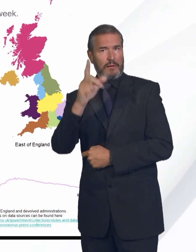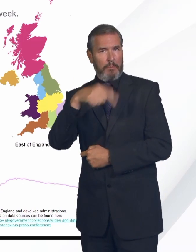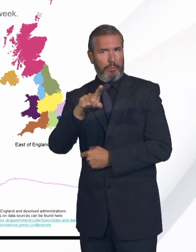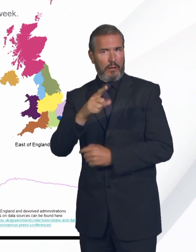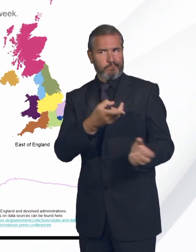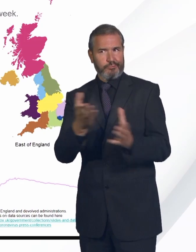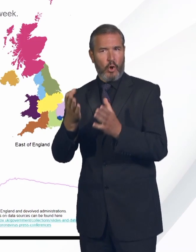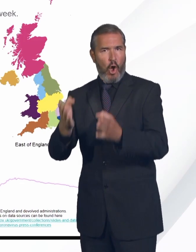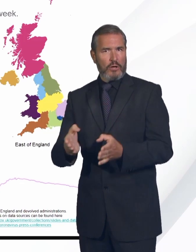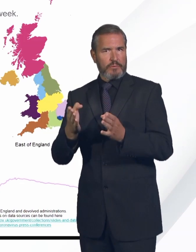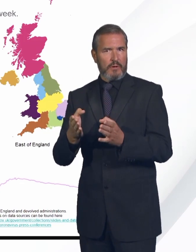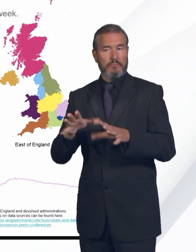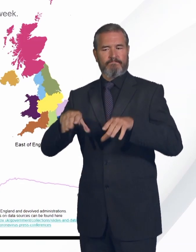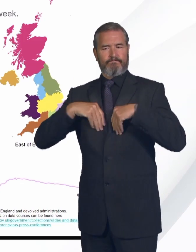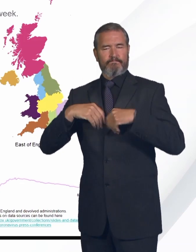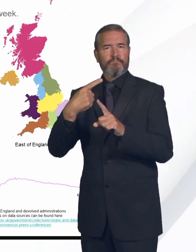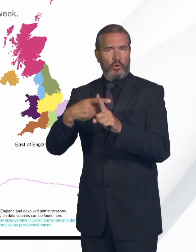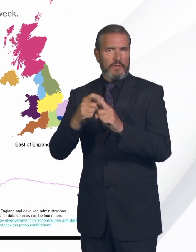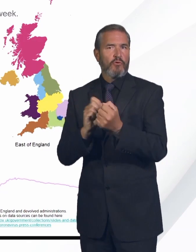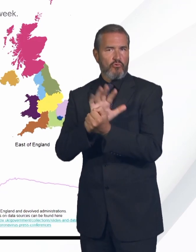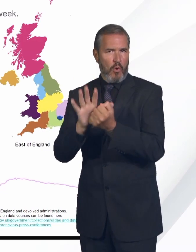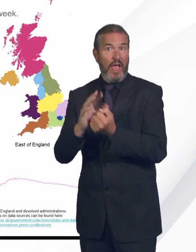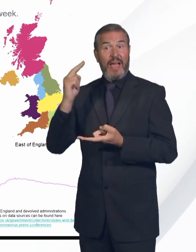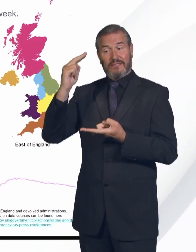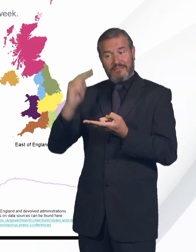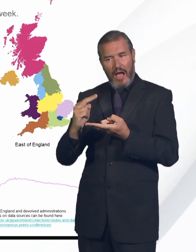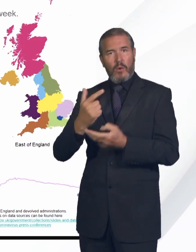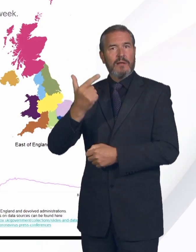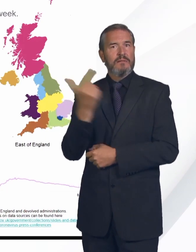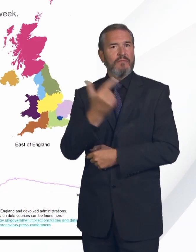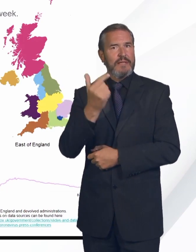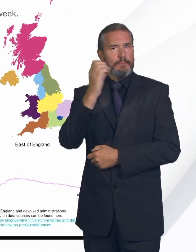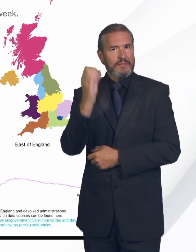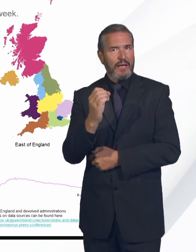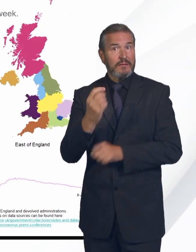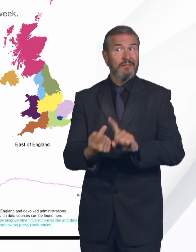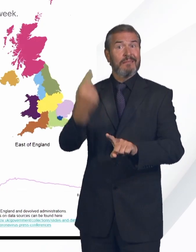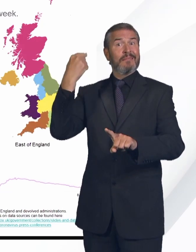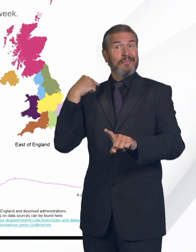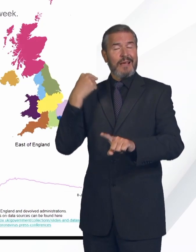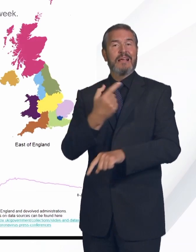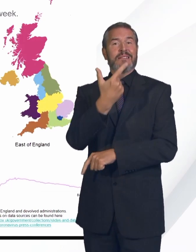in hospitals with coronavirus in the UK, down 17% from